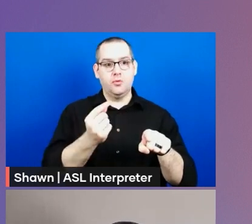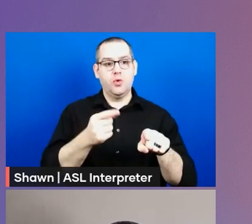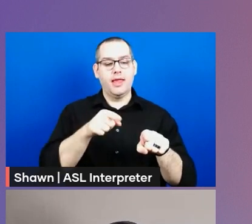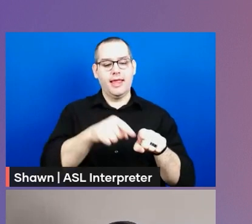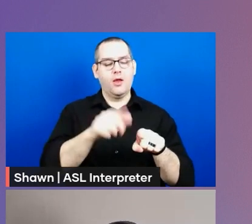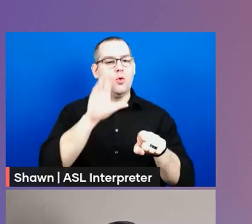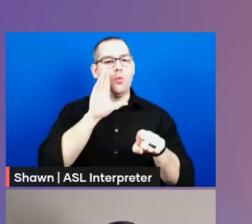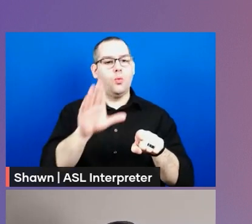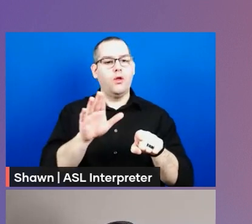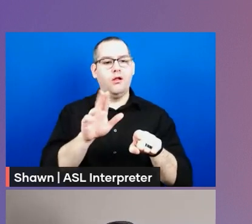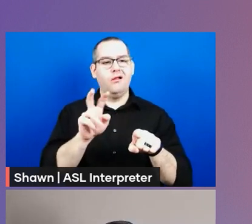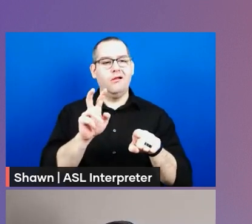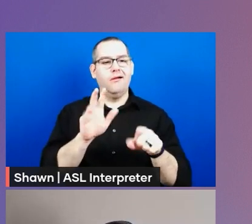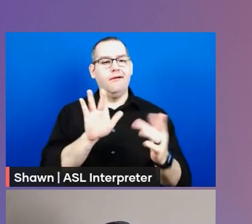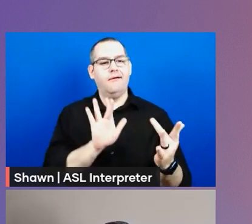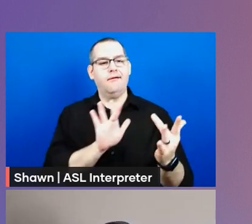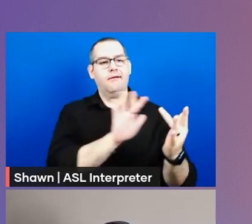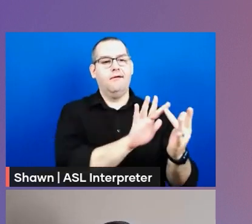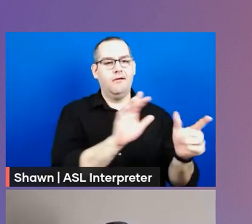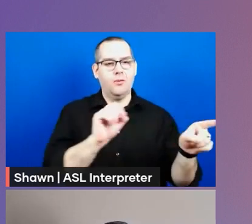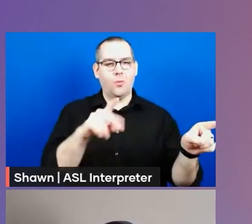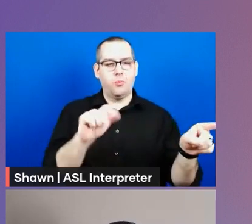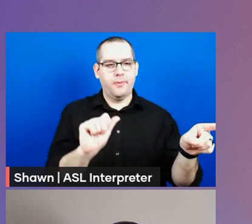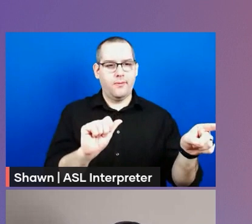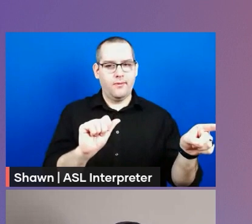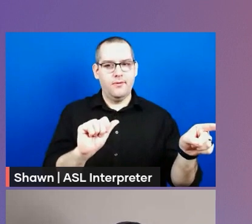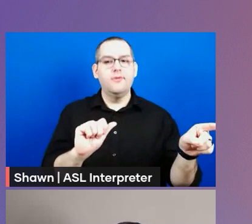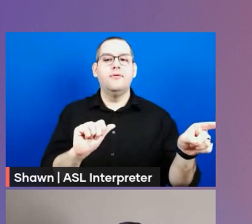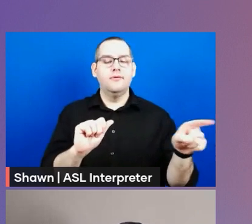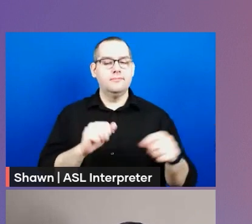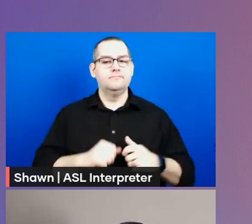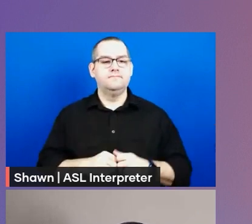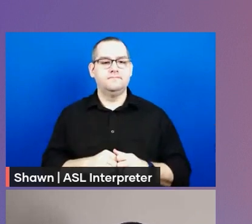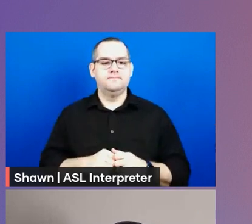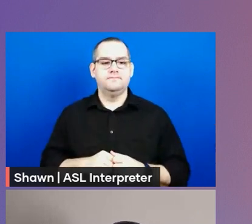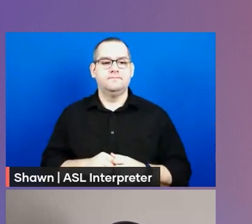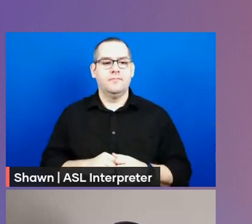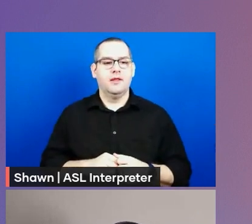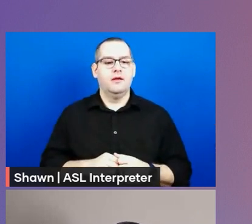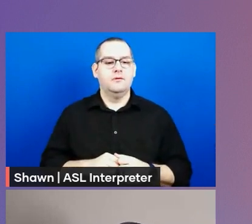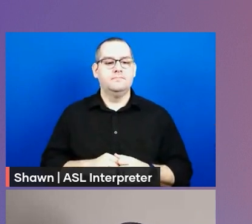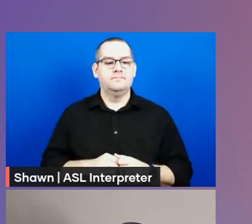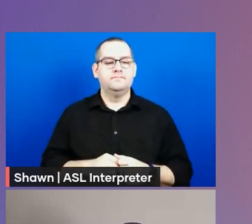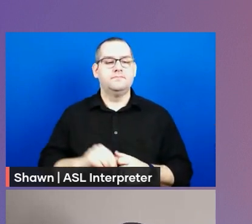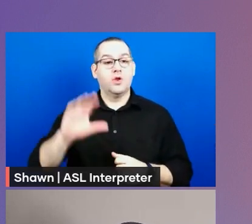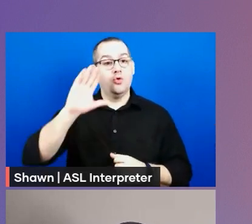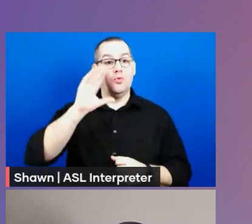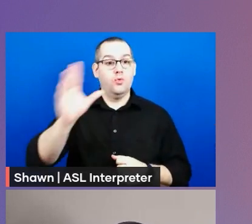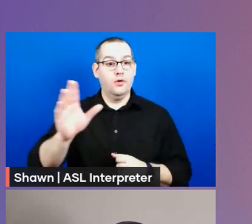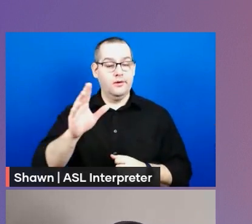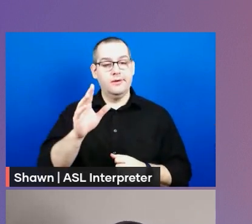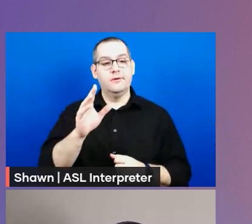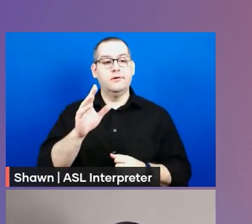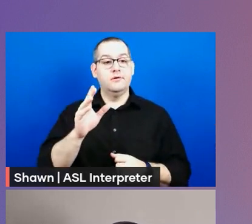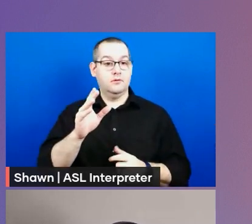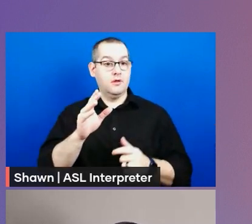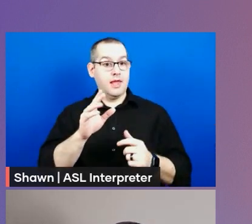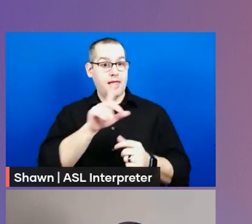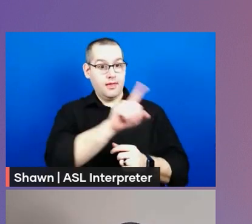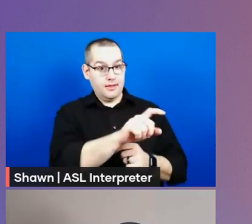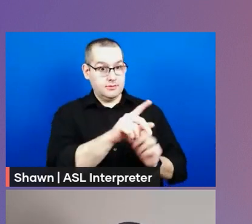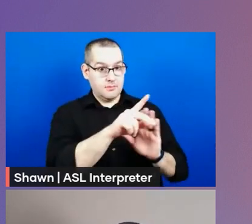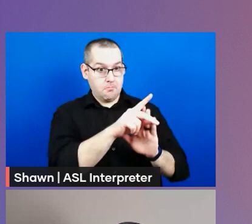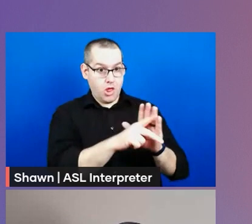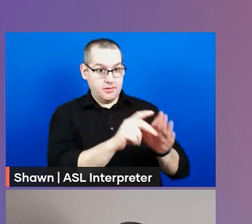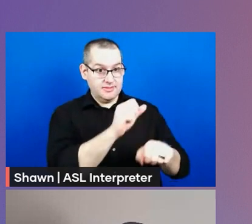to make the call out to OPA. If you have this is either going to be where it's going to ask the policy set that's